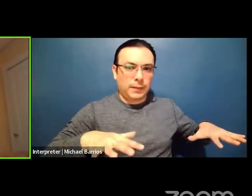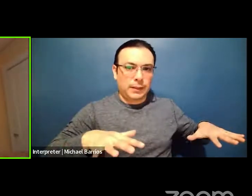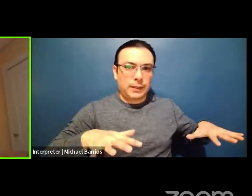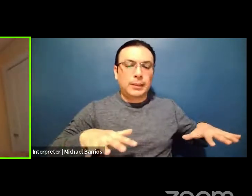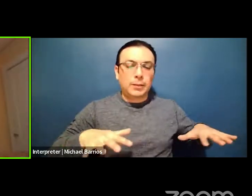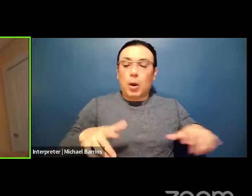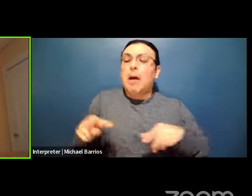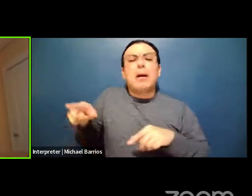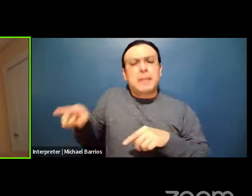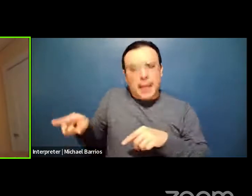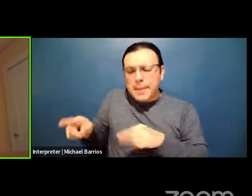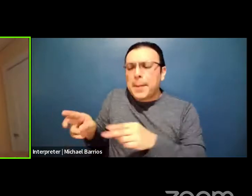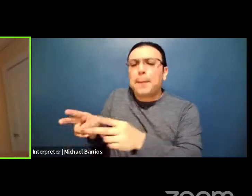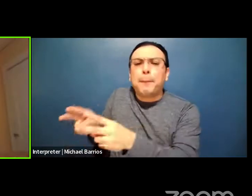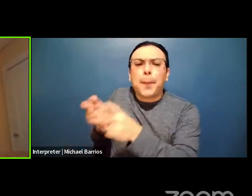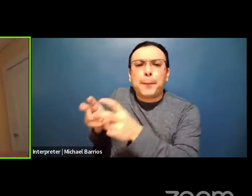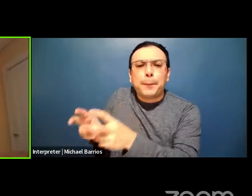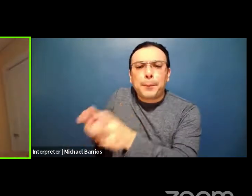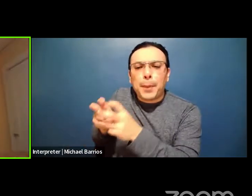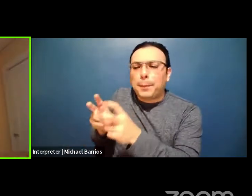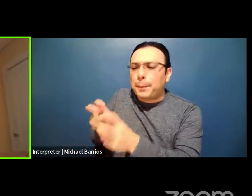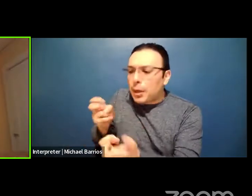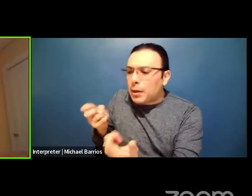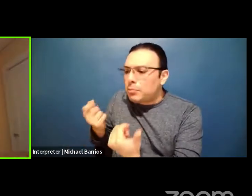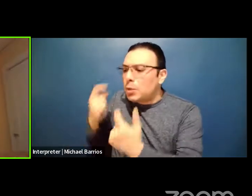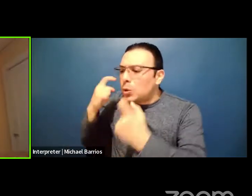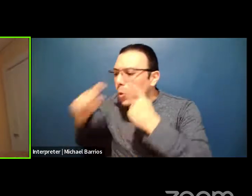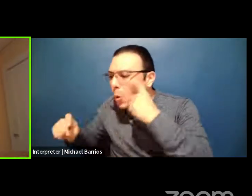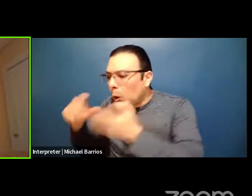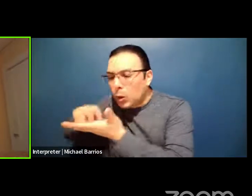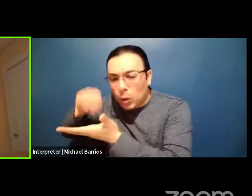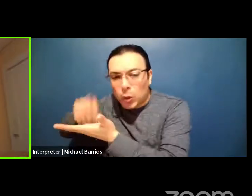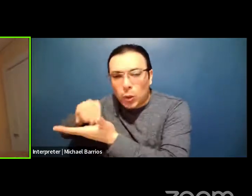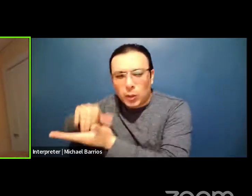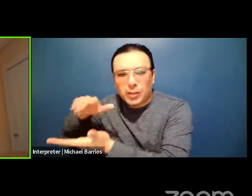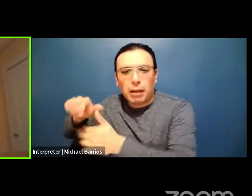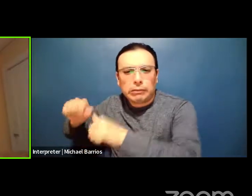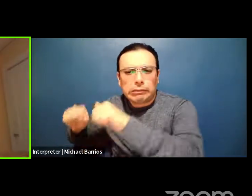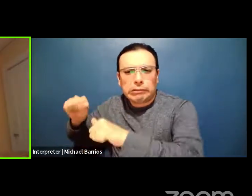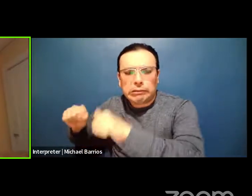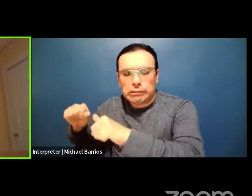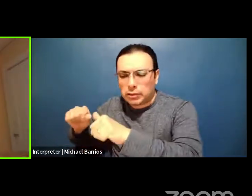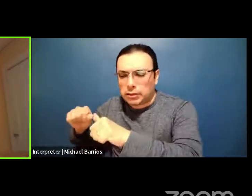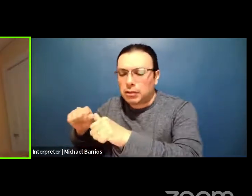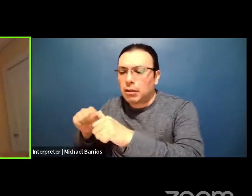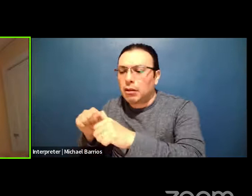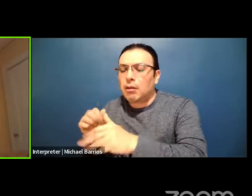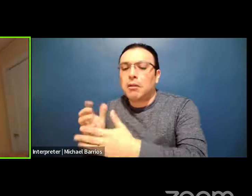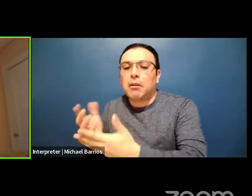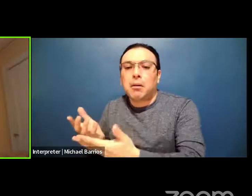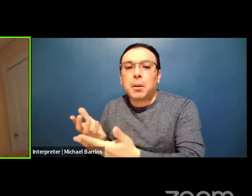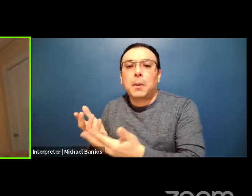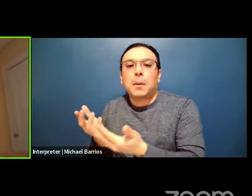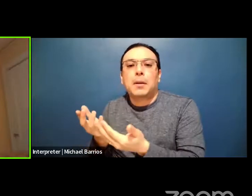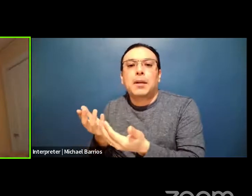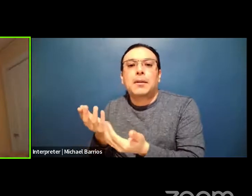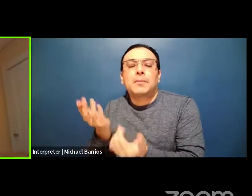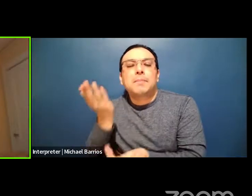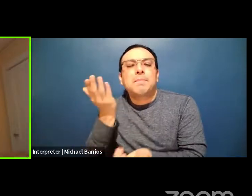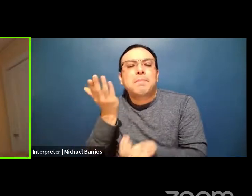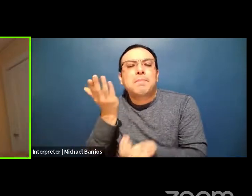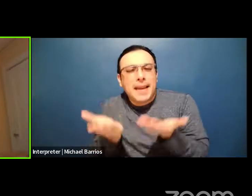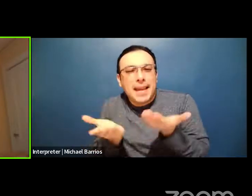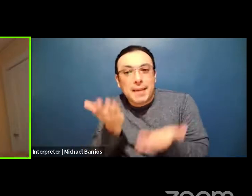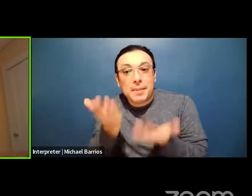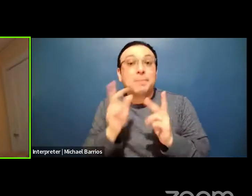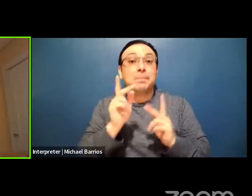dilemmas as the occasion for articulating our fundamental theme would have placed non-disabled